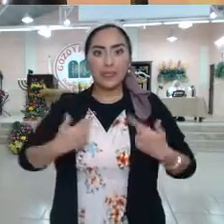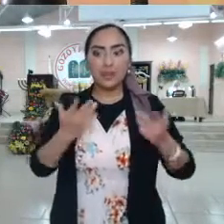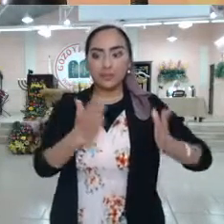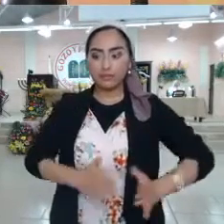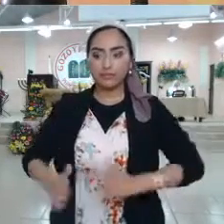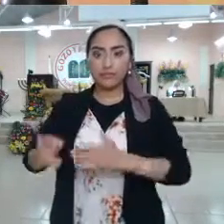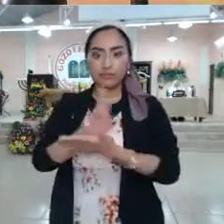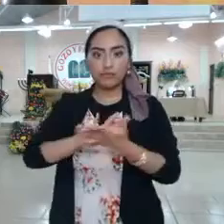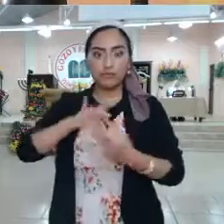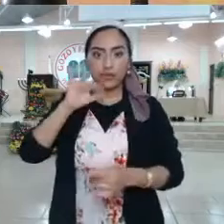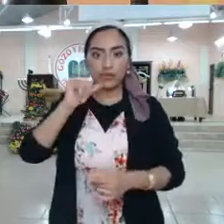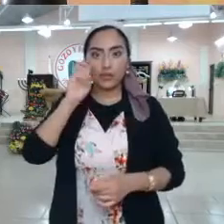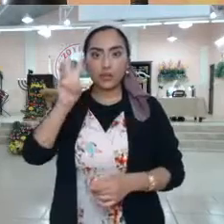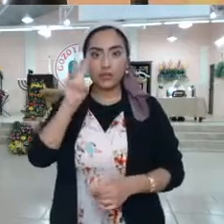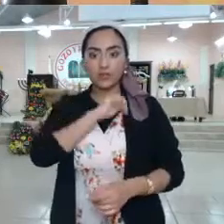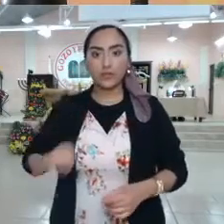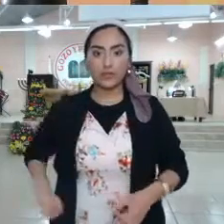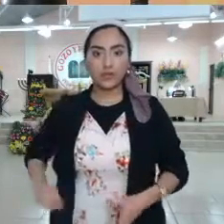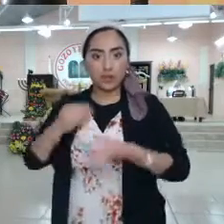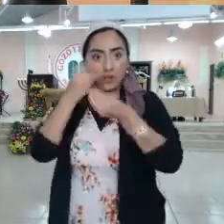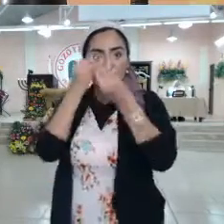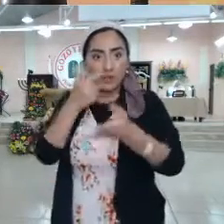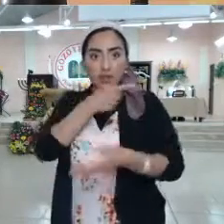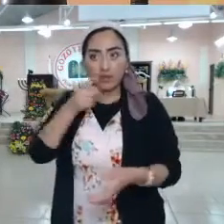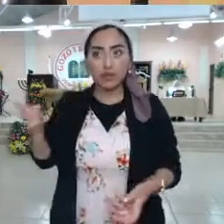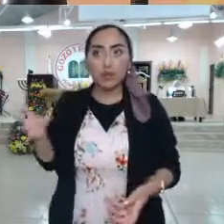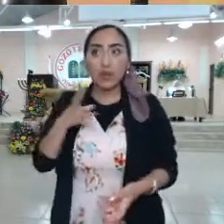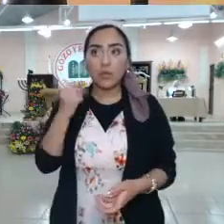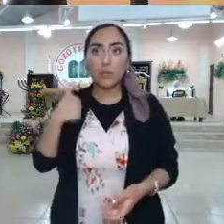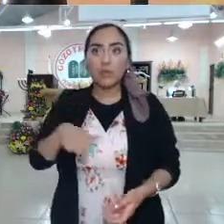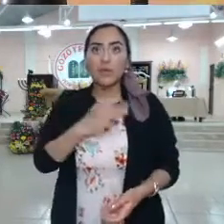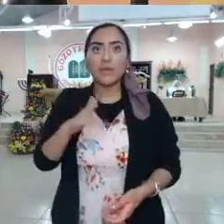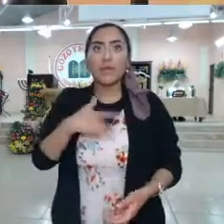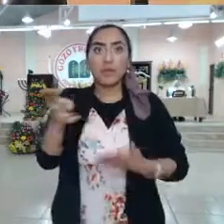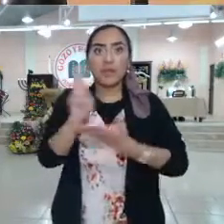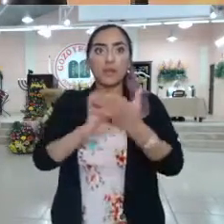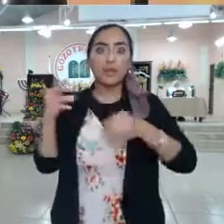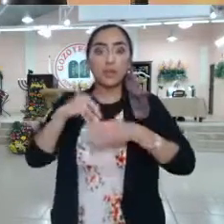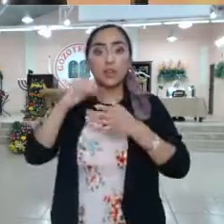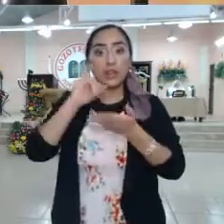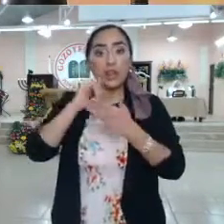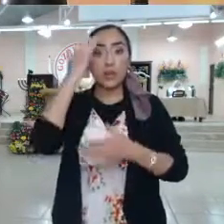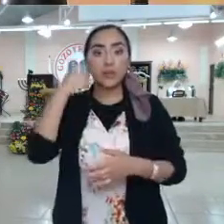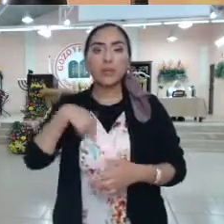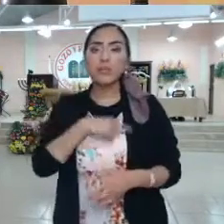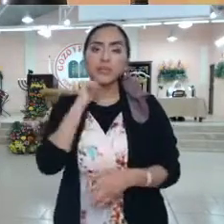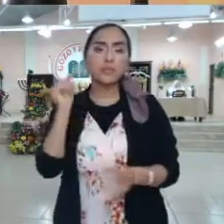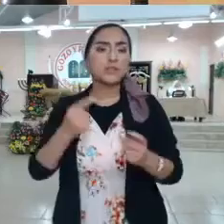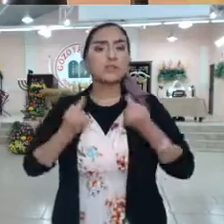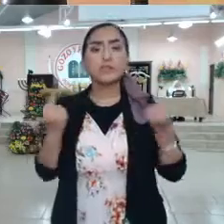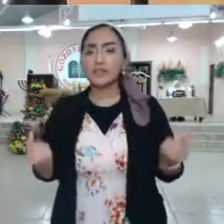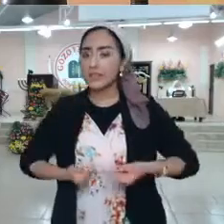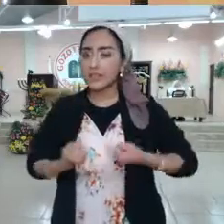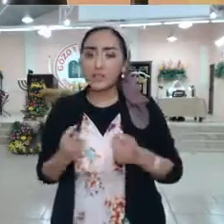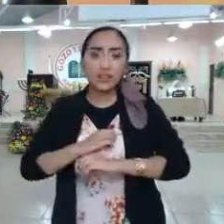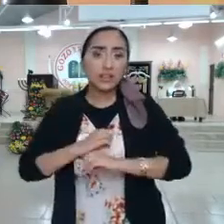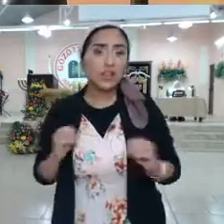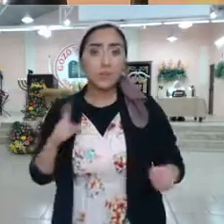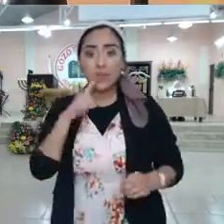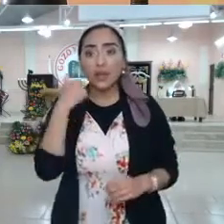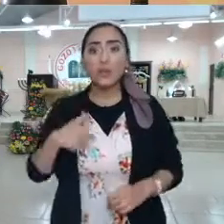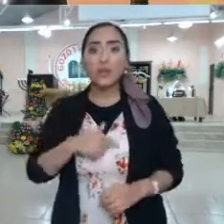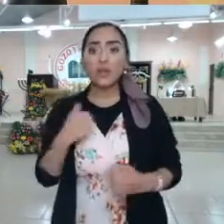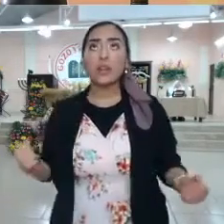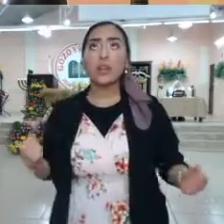Ruach HaKodesh de Yahshua according Mashiach te lo of the dicta. Ruach HaKodesh of Joshua Entonces HaMashiach tells you sentimos to. su presencia So y we por feel eso his no presence, that's why we pecamos, don't commit porque le sins,